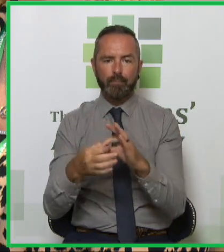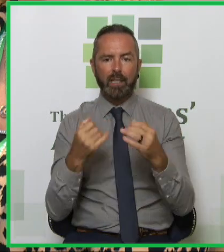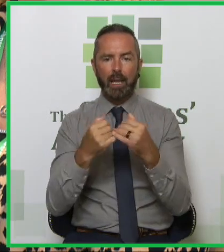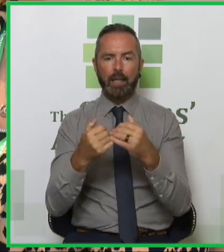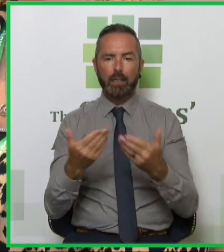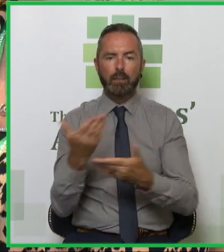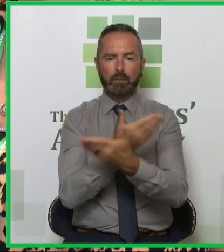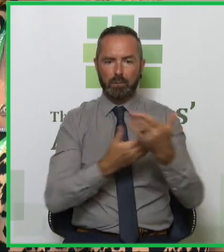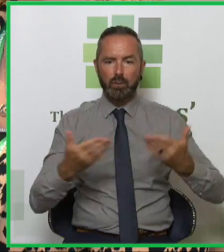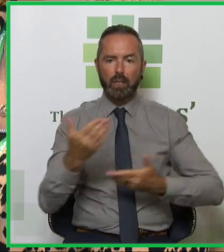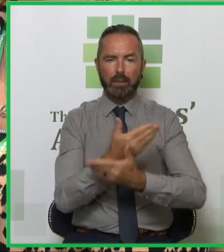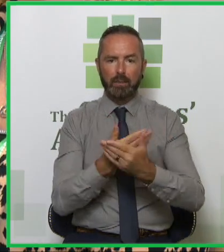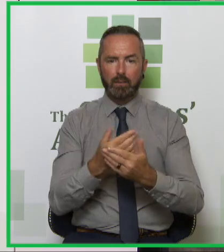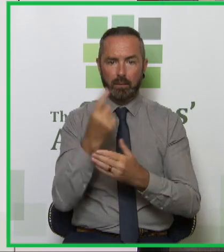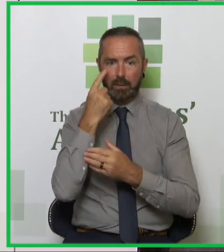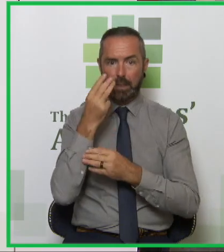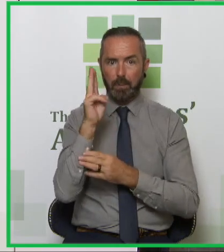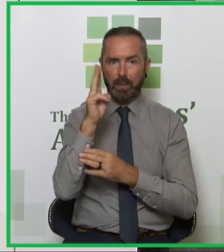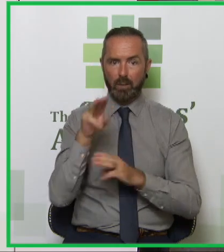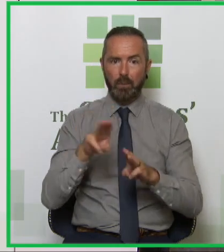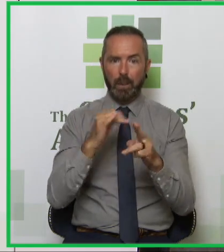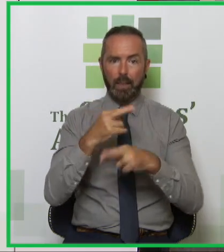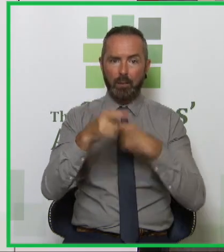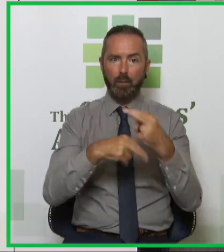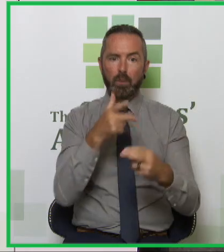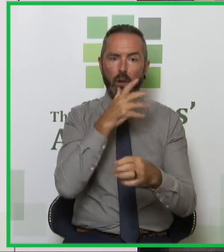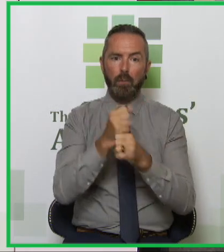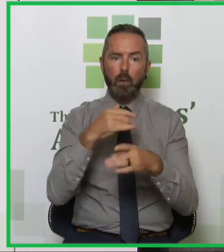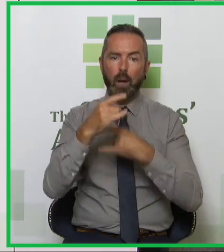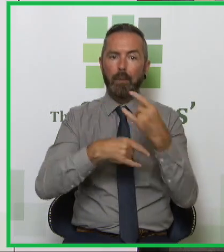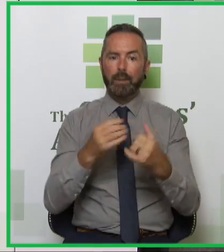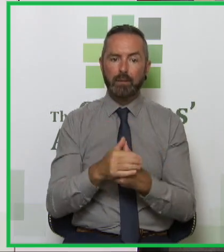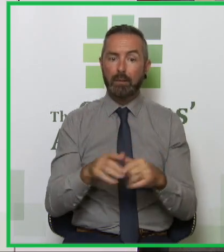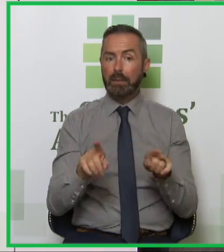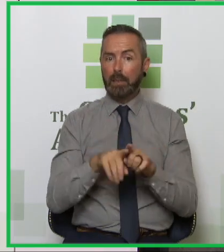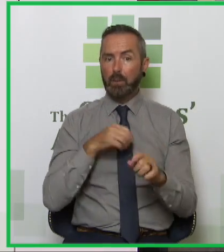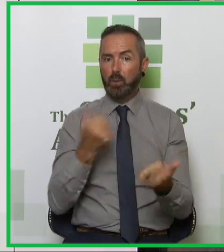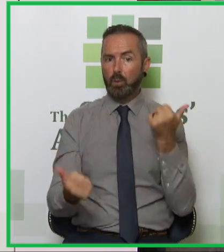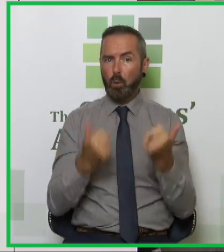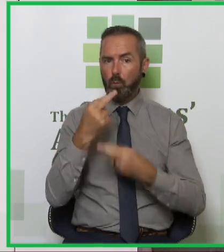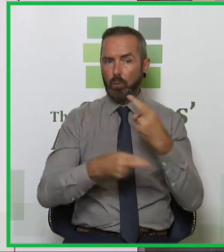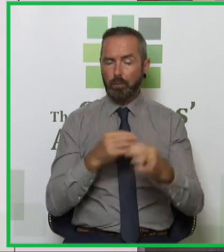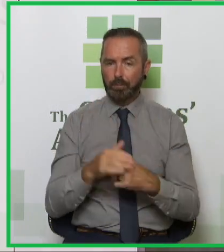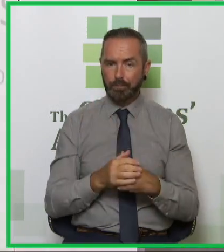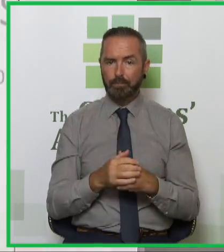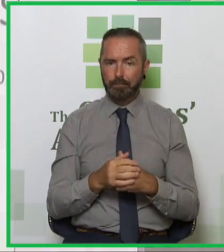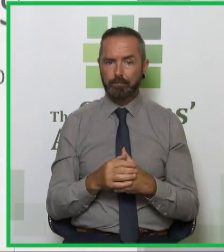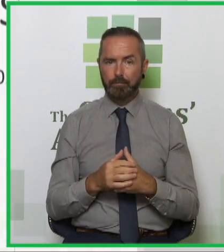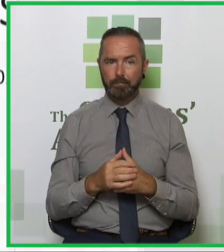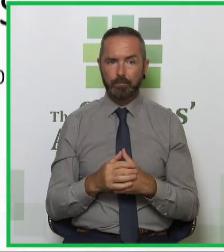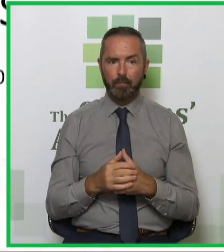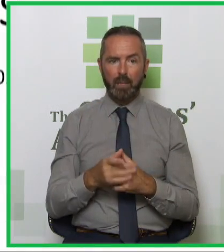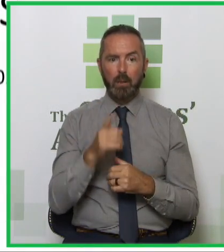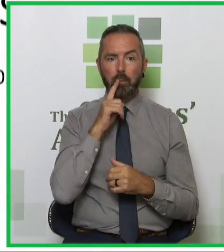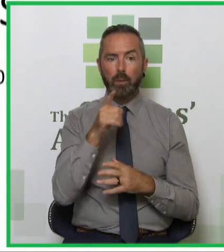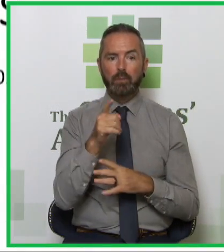picture of people in a room there talking about what happened. That's also what a courtroom is, right? Is people in a room talking about it. But unlike